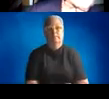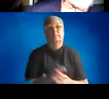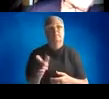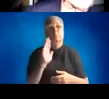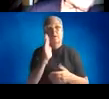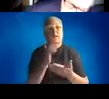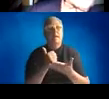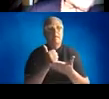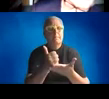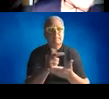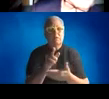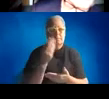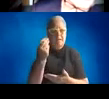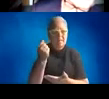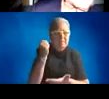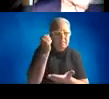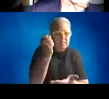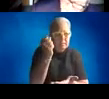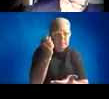from Mkonya Newton.